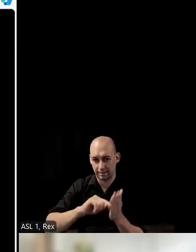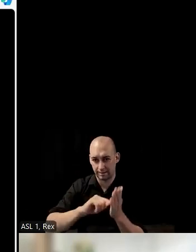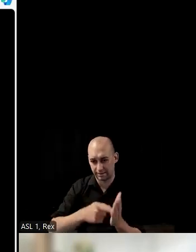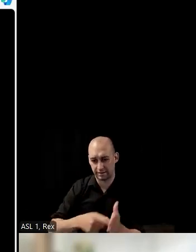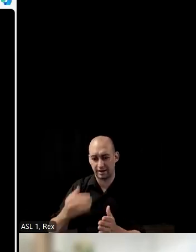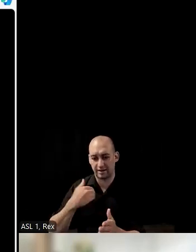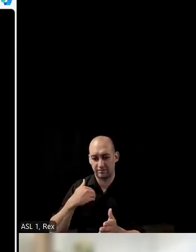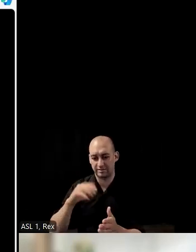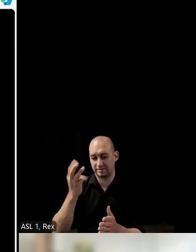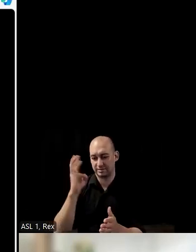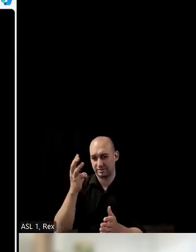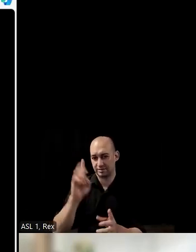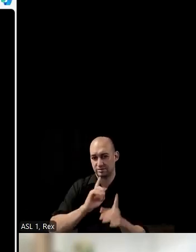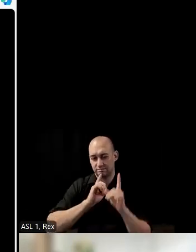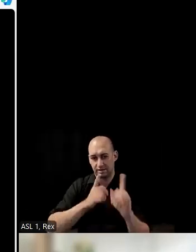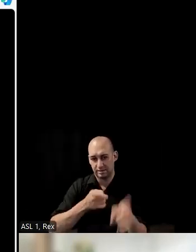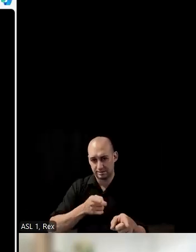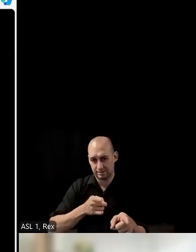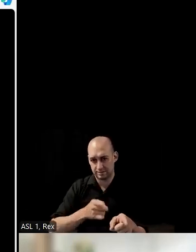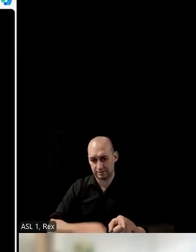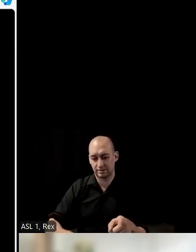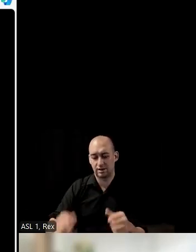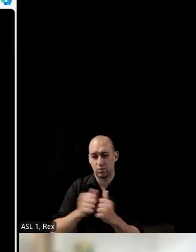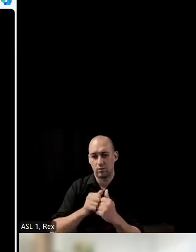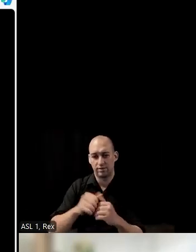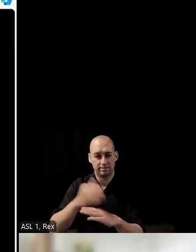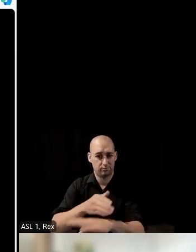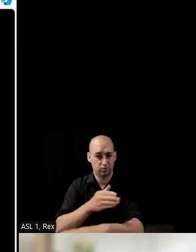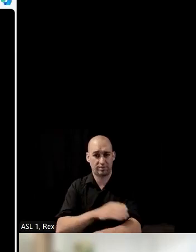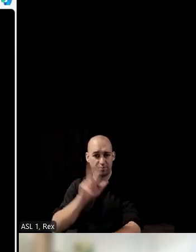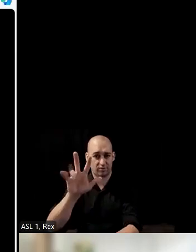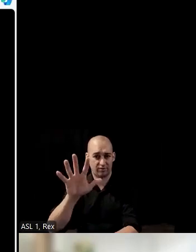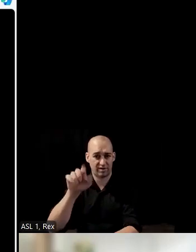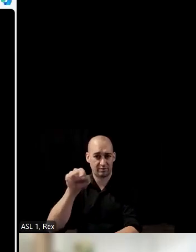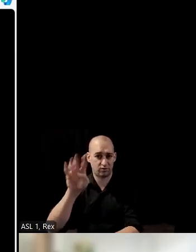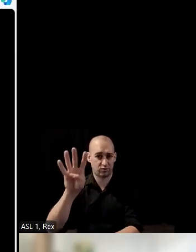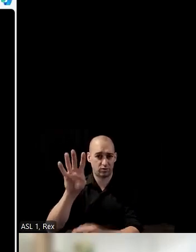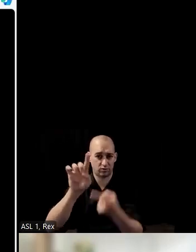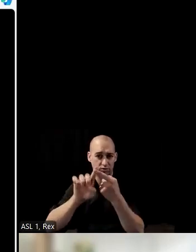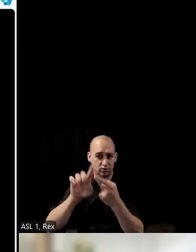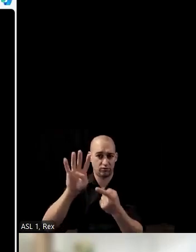16 responses and an improvement from a 35.4 to a